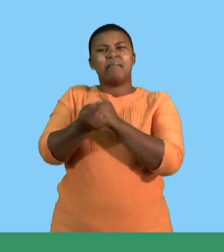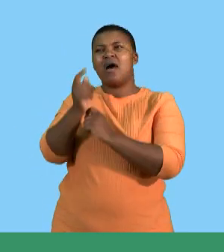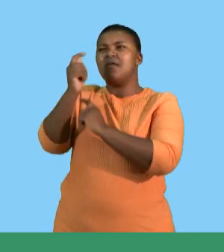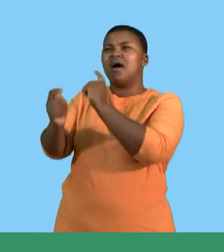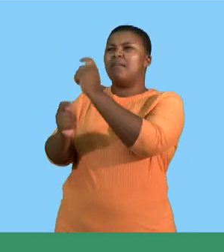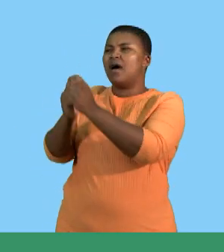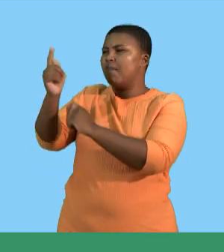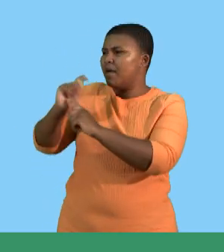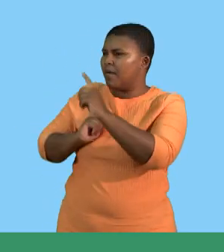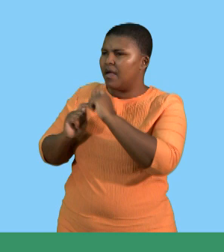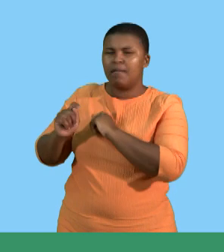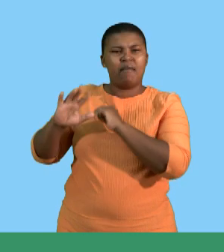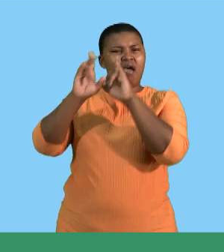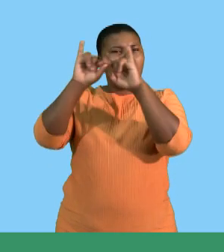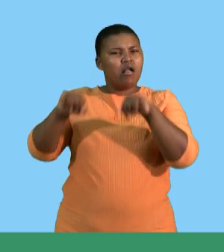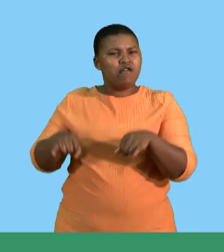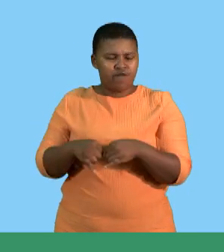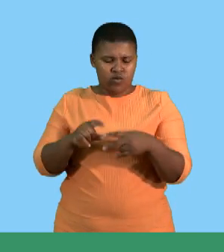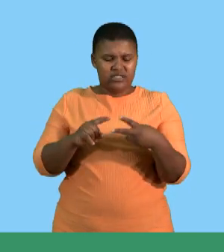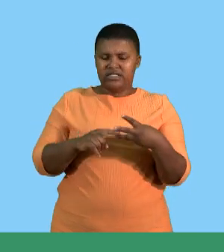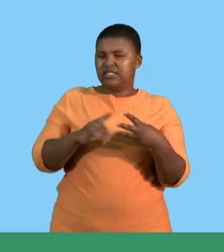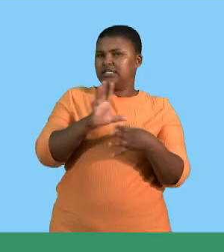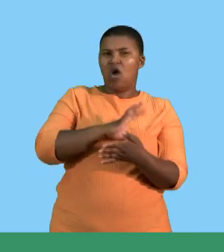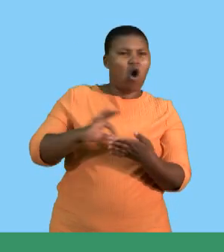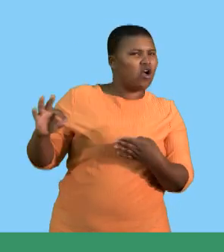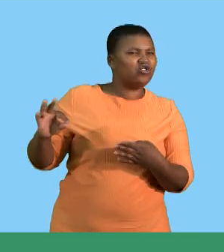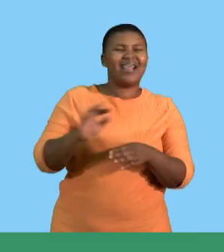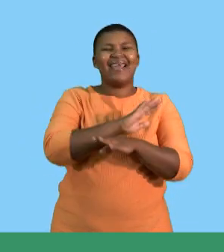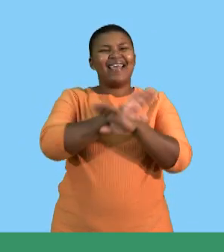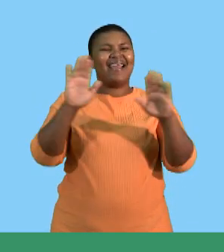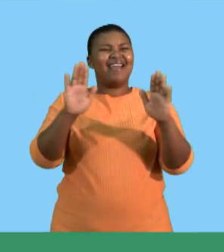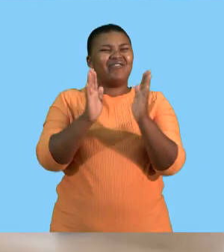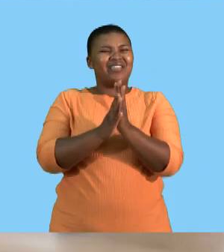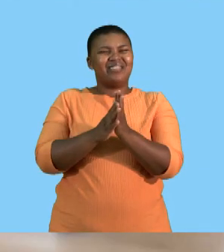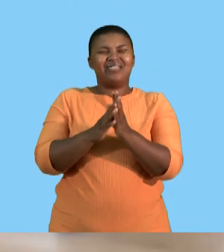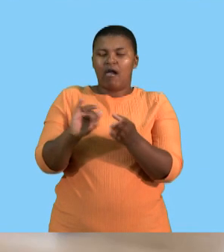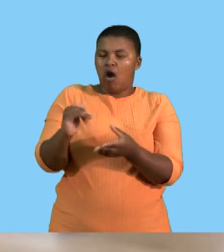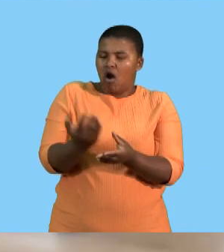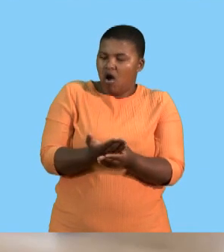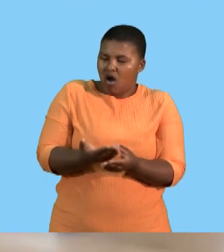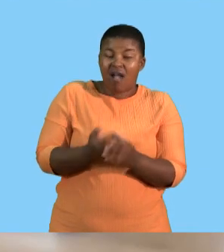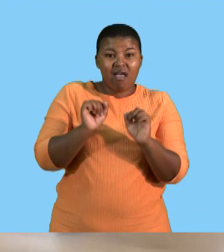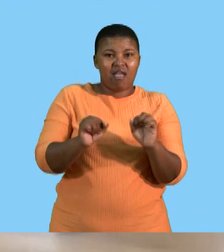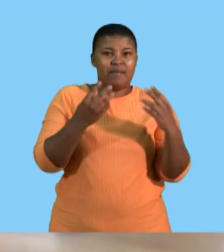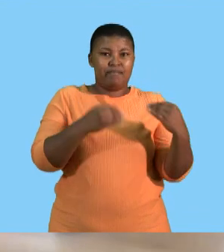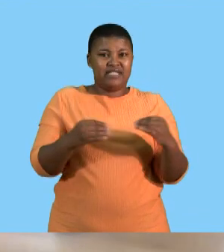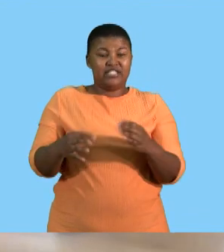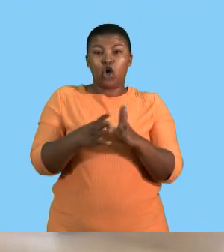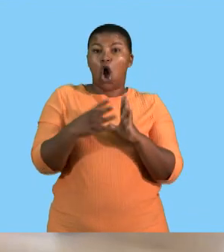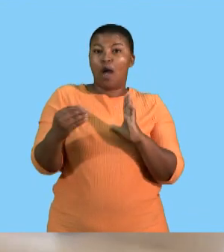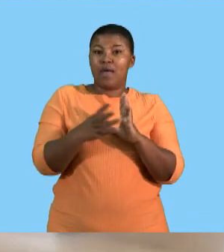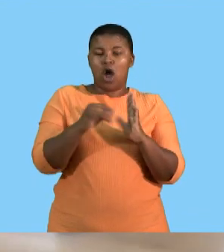place. So if we refer to documentation, it means all transactions, contracts,